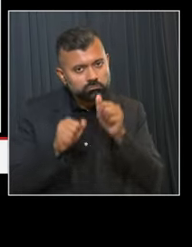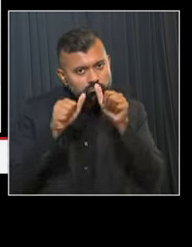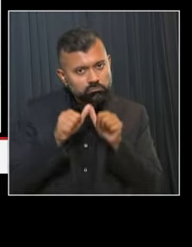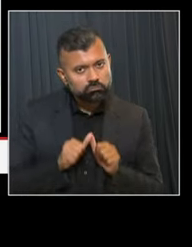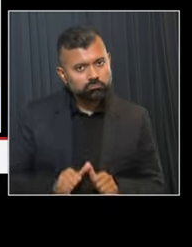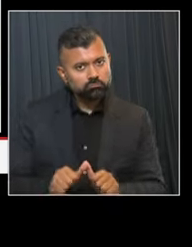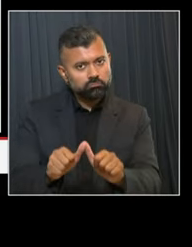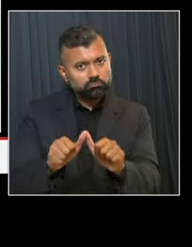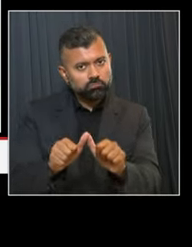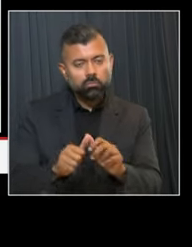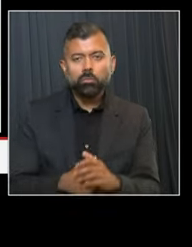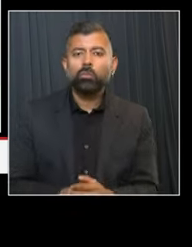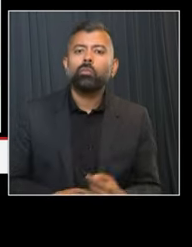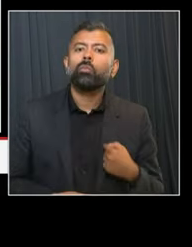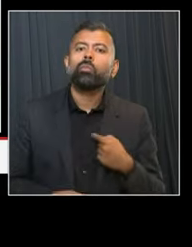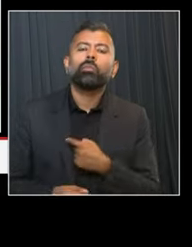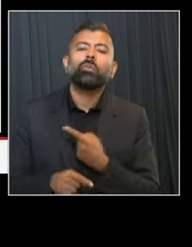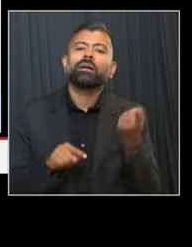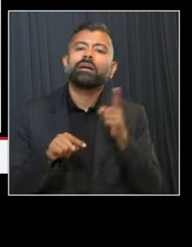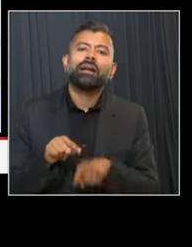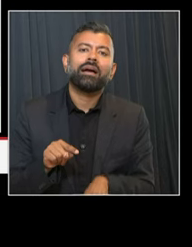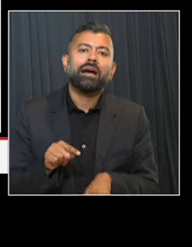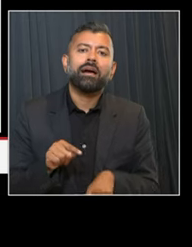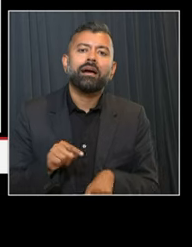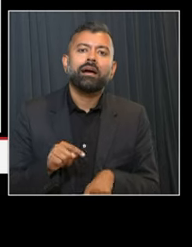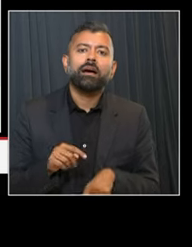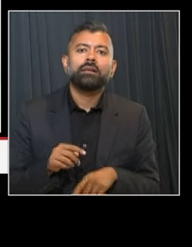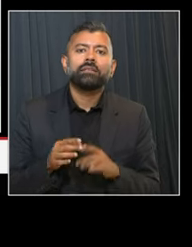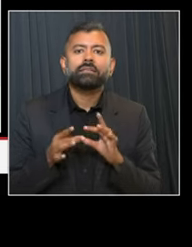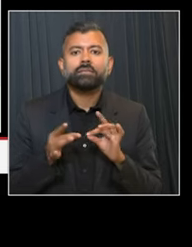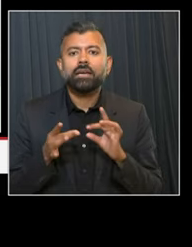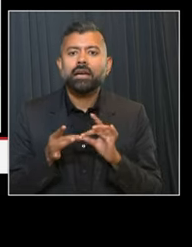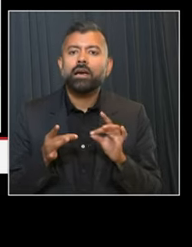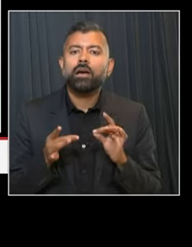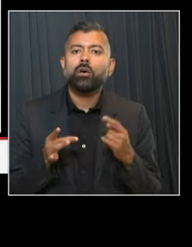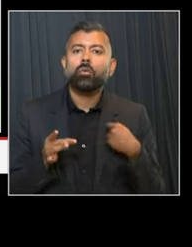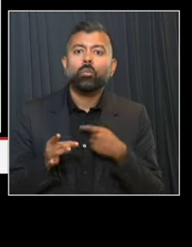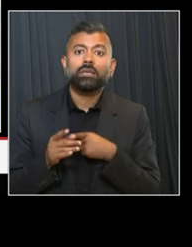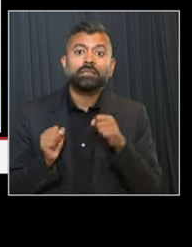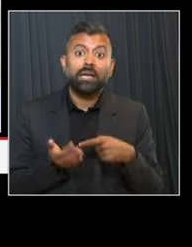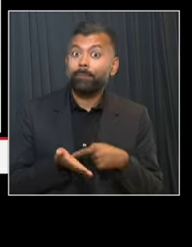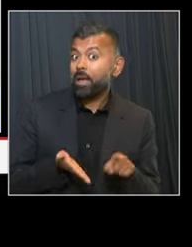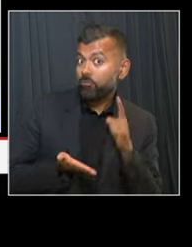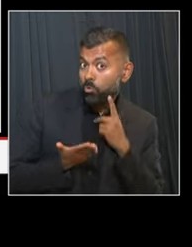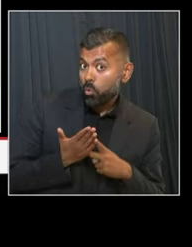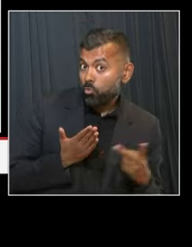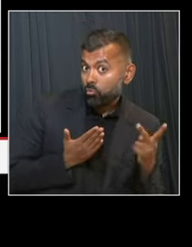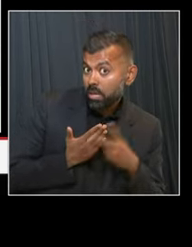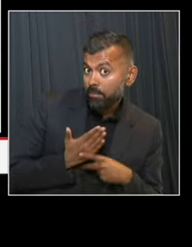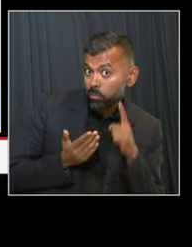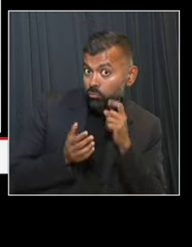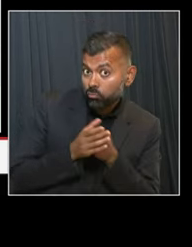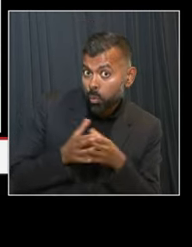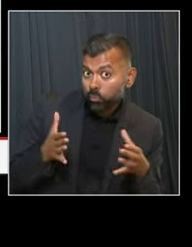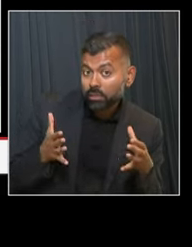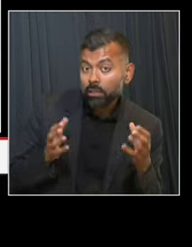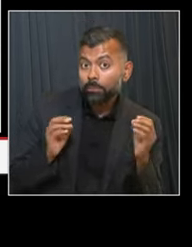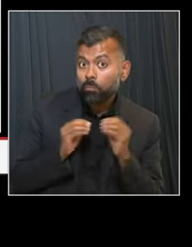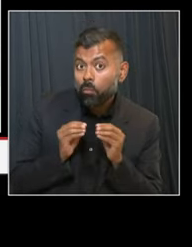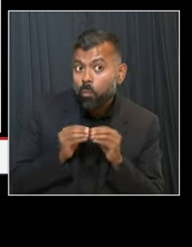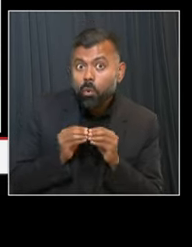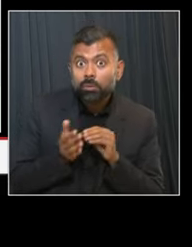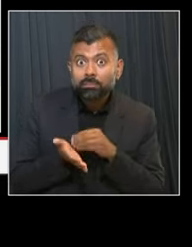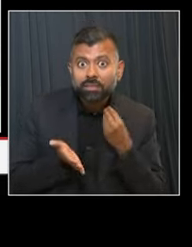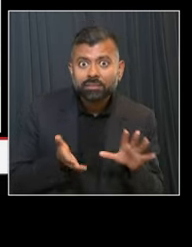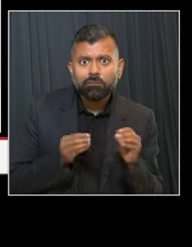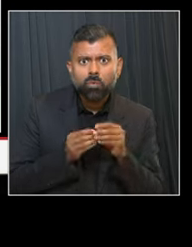cannot do is suggest to anyone that we can only pay for programs that keep getting more expensive without